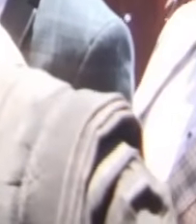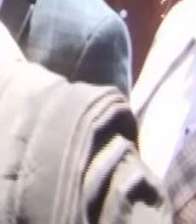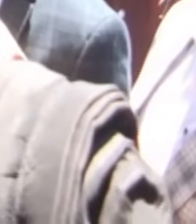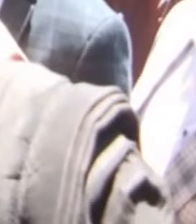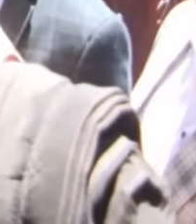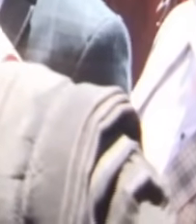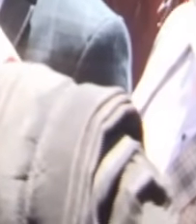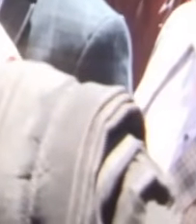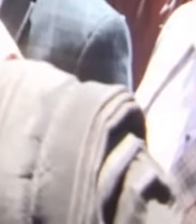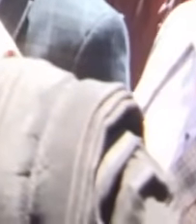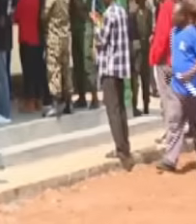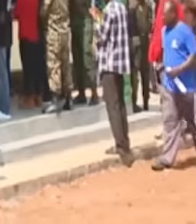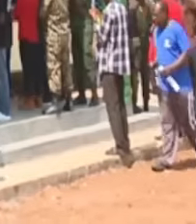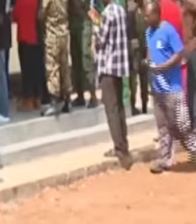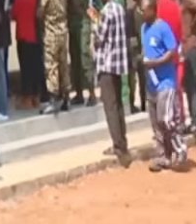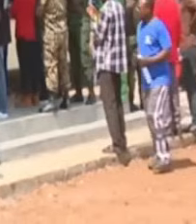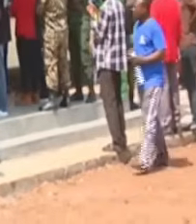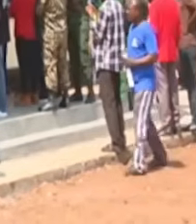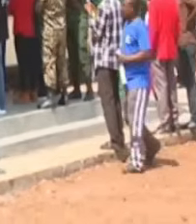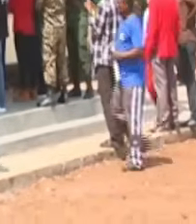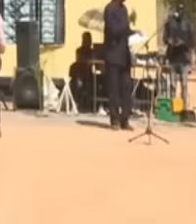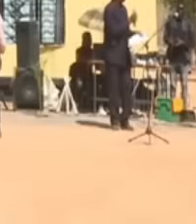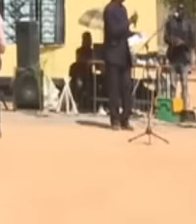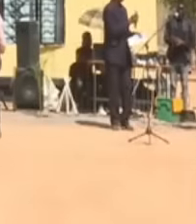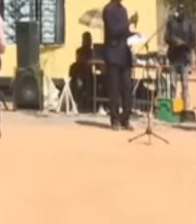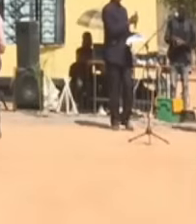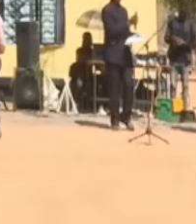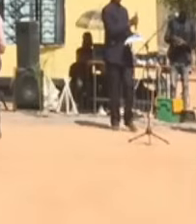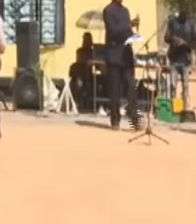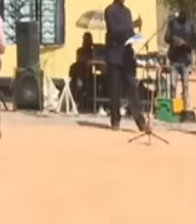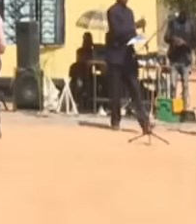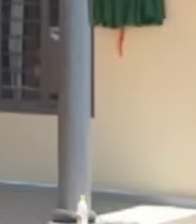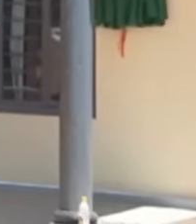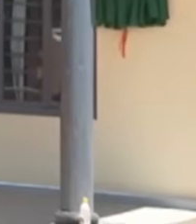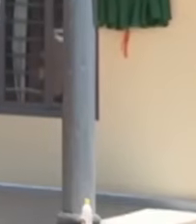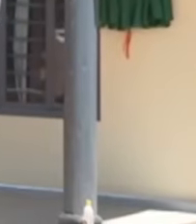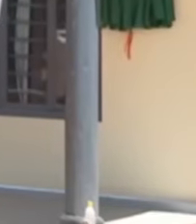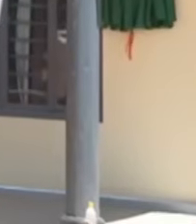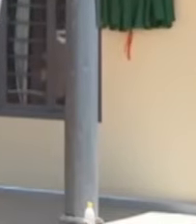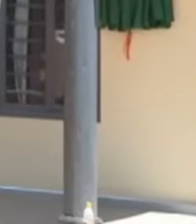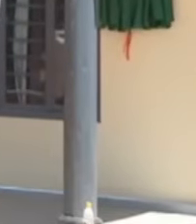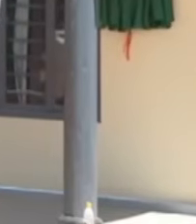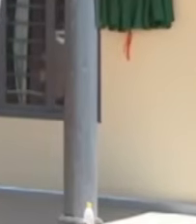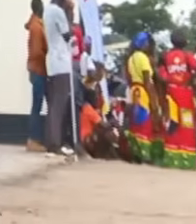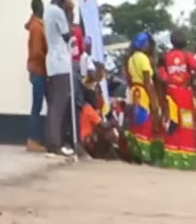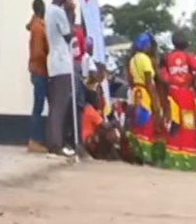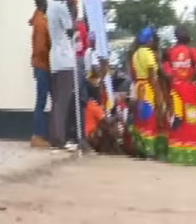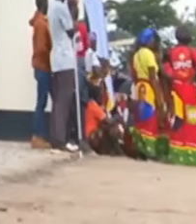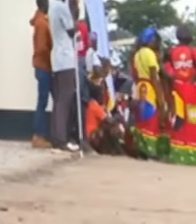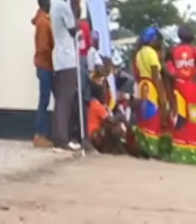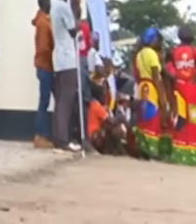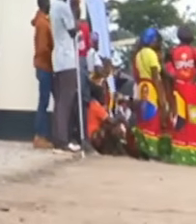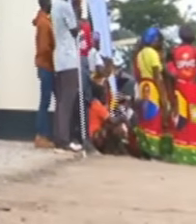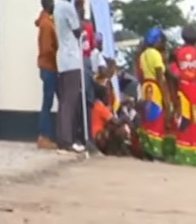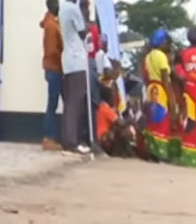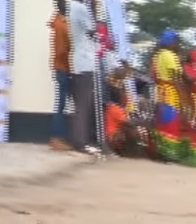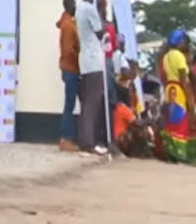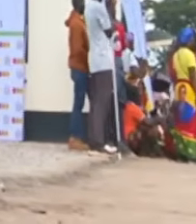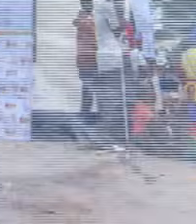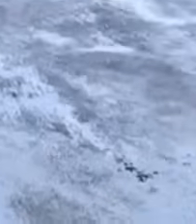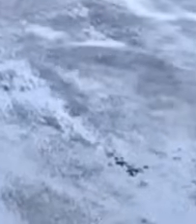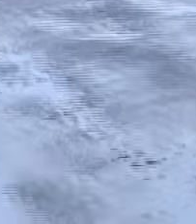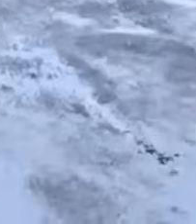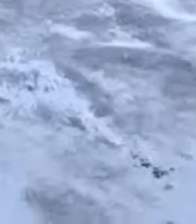offices through the CDF include Lundazi, Kanchivea, Kawama Central, and Solwezi